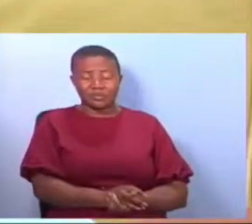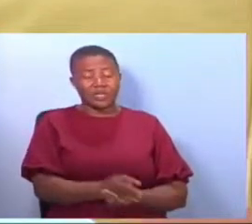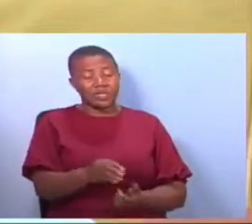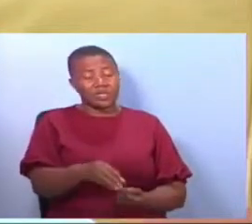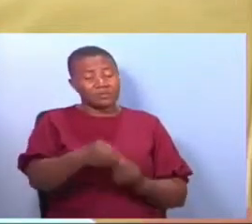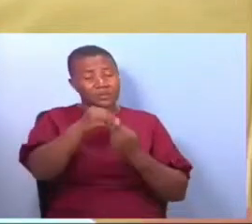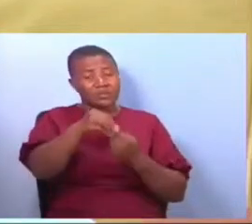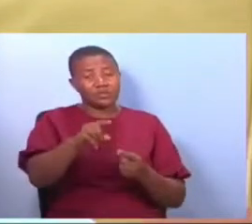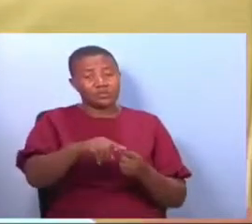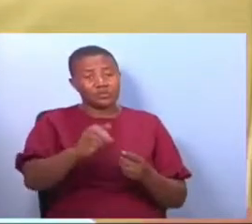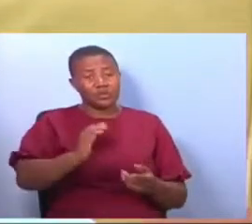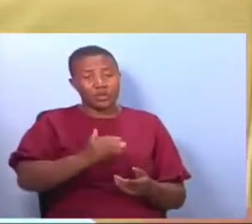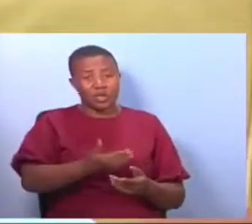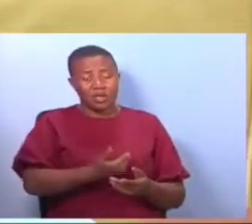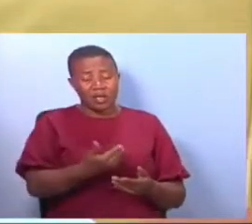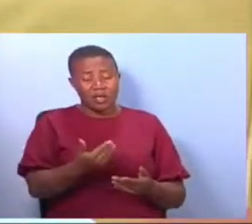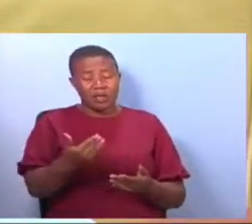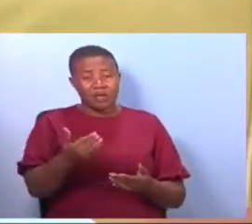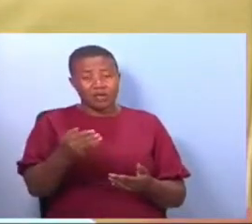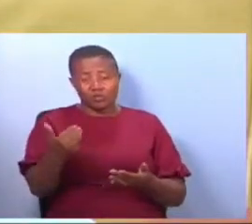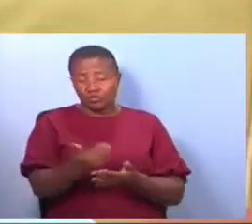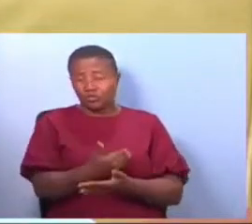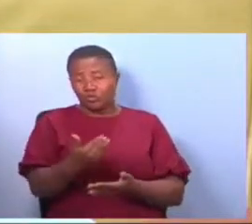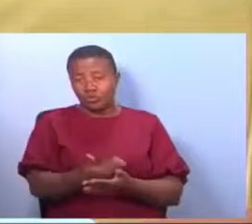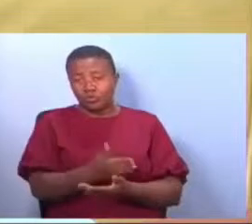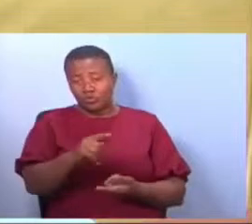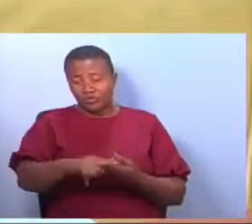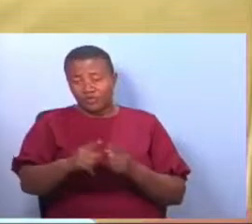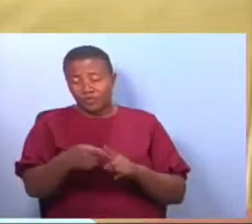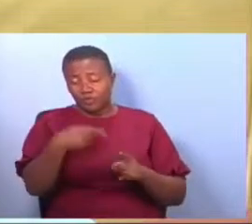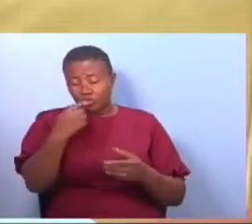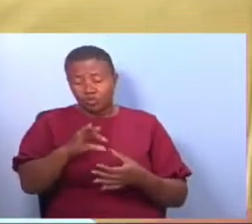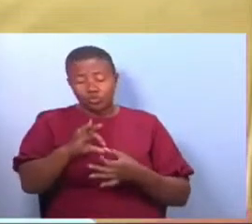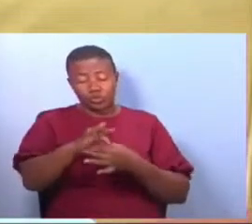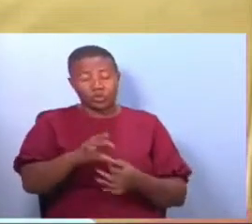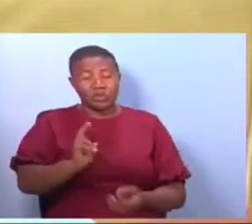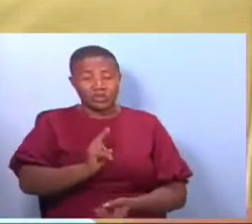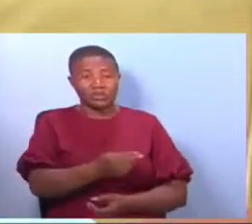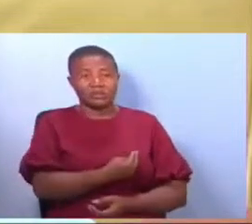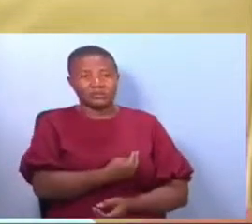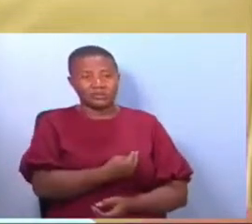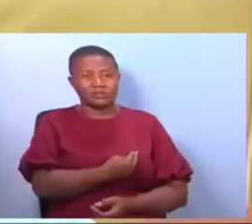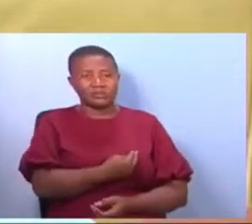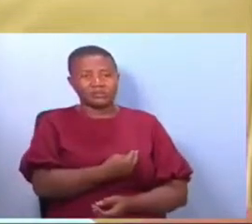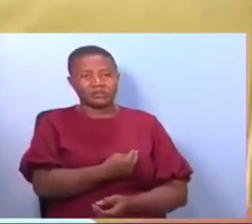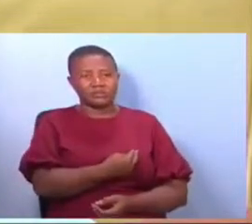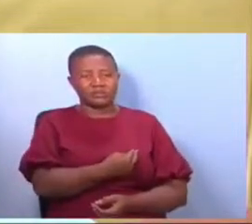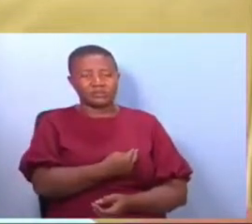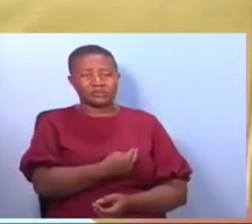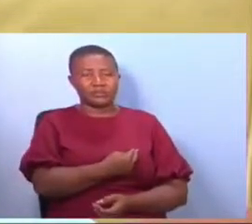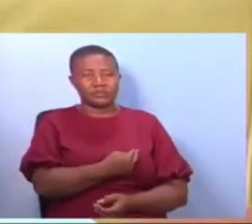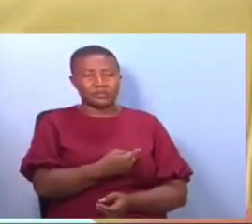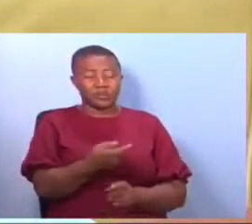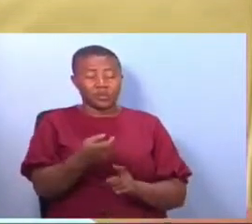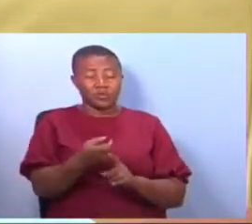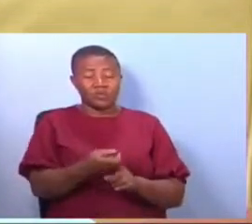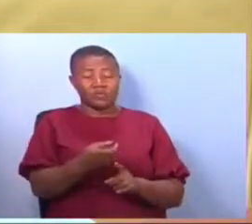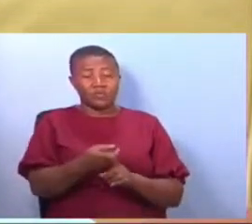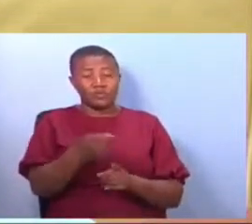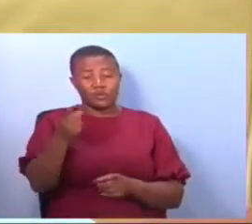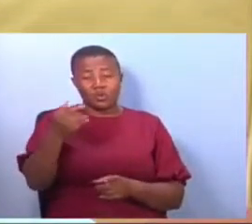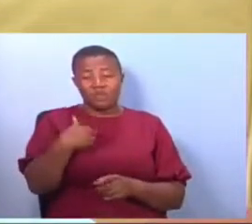friends entrants, our colleagues who have just joined us. You may be coming from your different